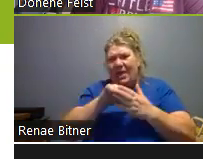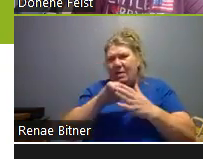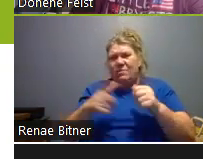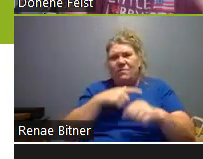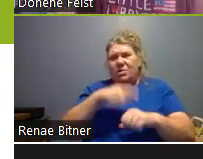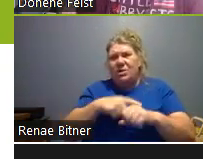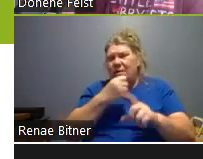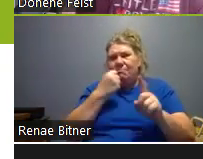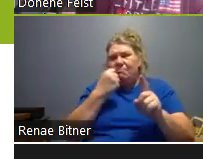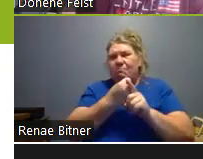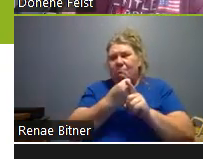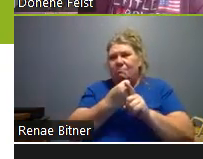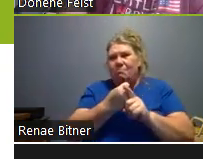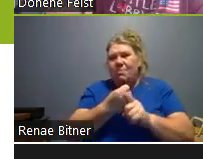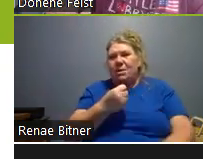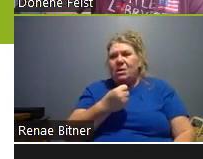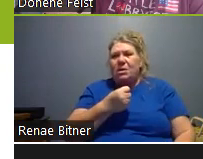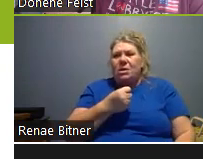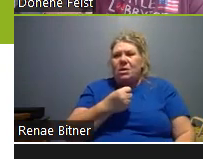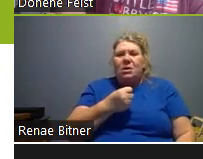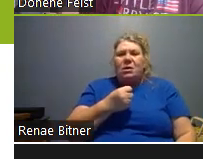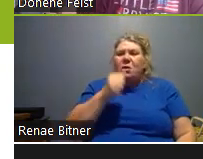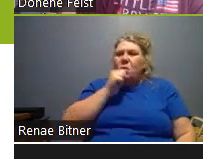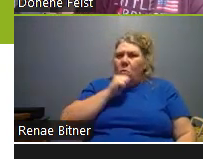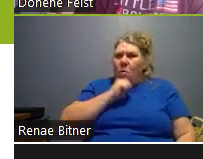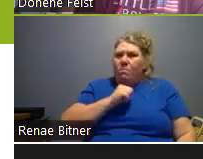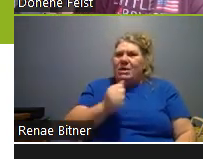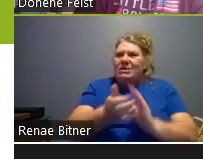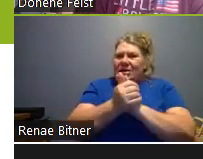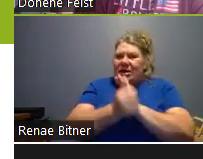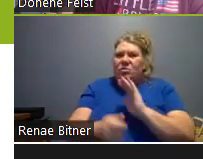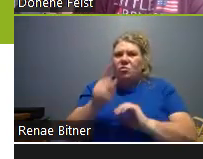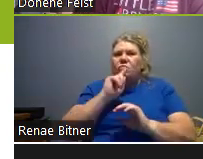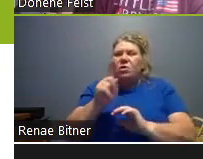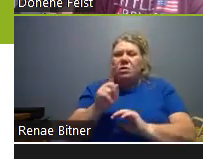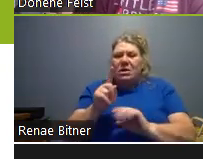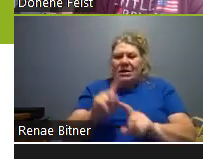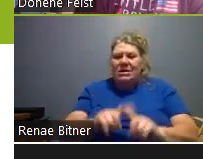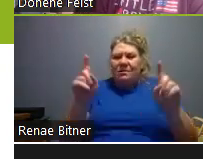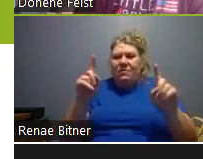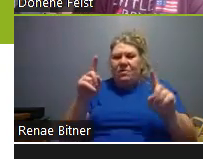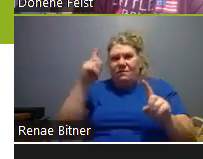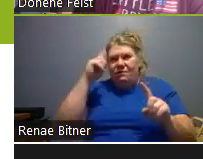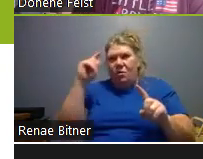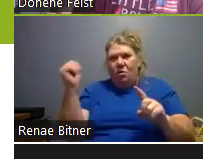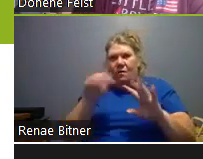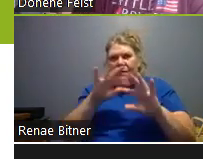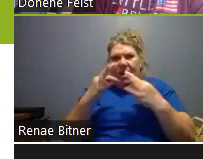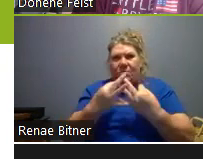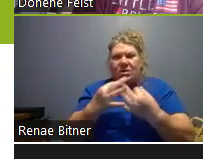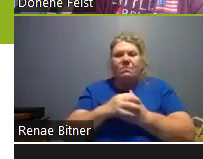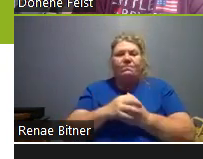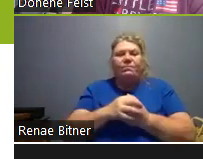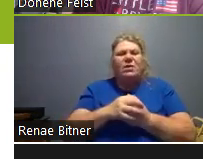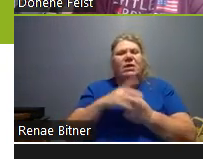that it just really hit him. So those coping mechanisms are really different, I think, for every family. And it's